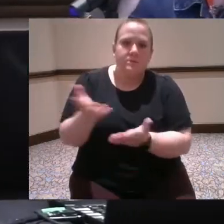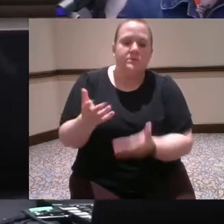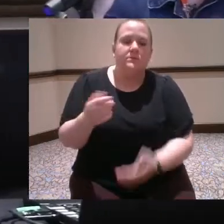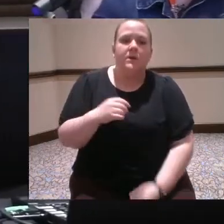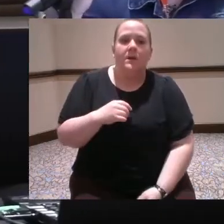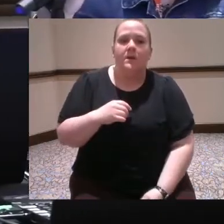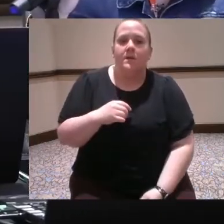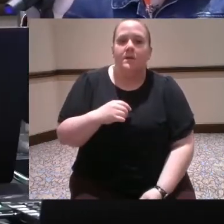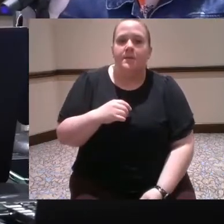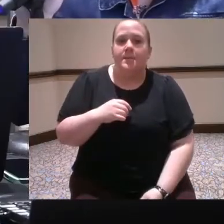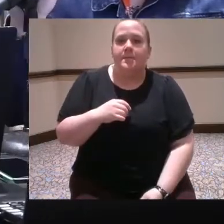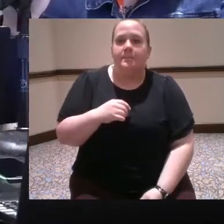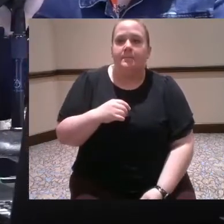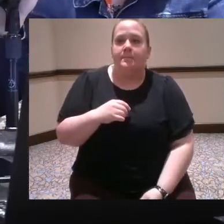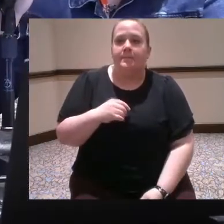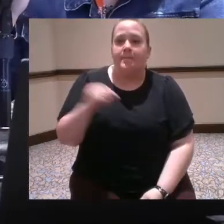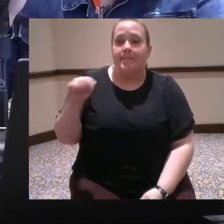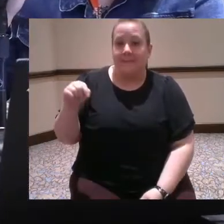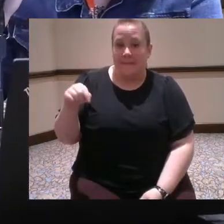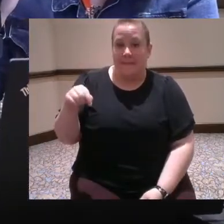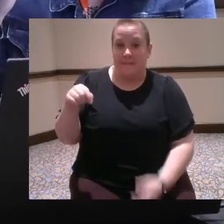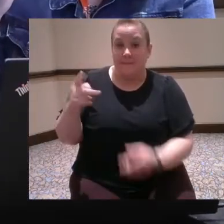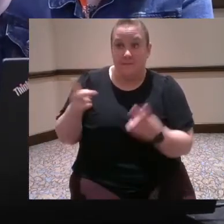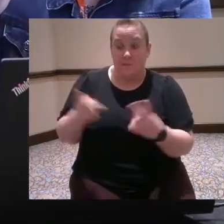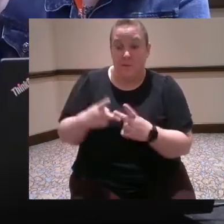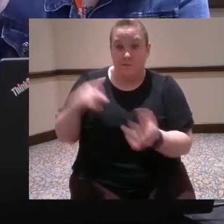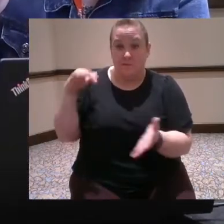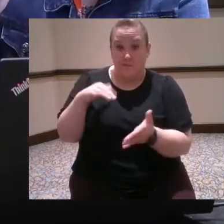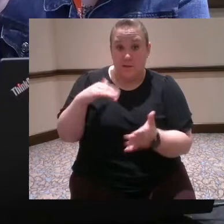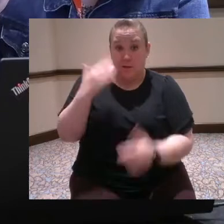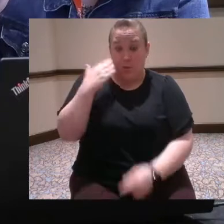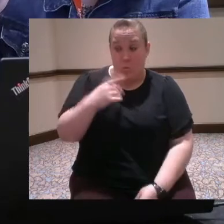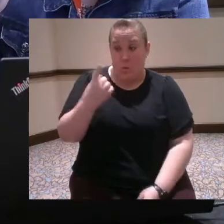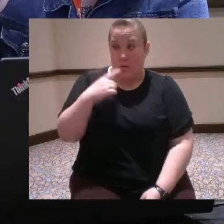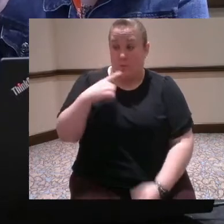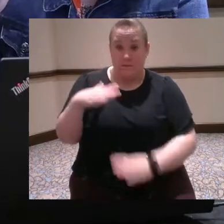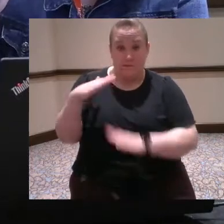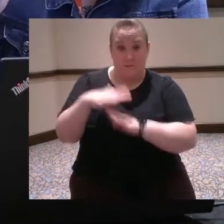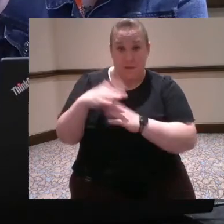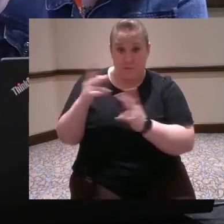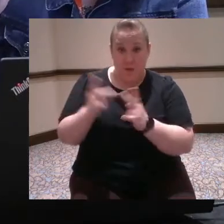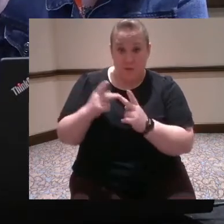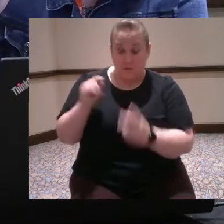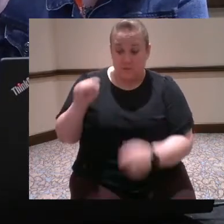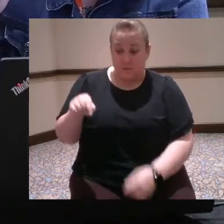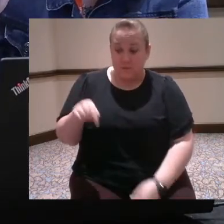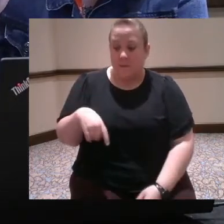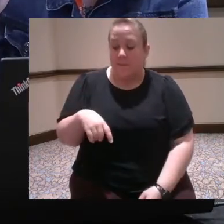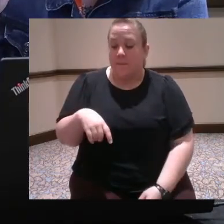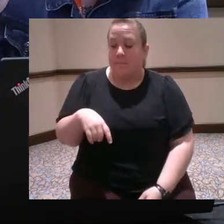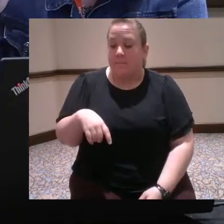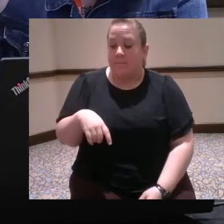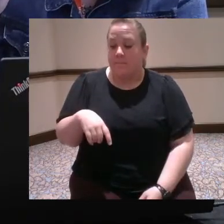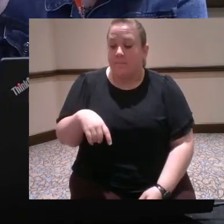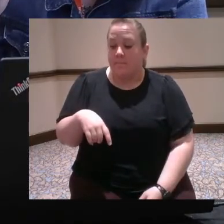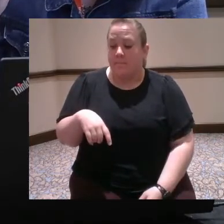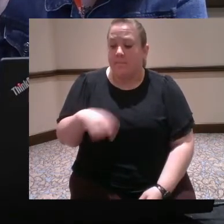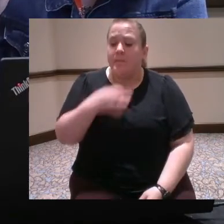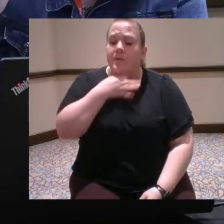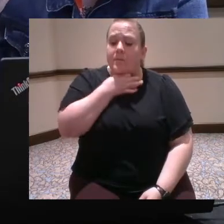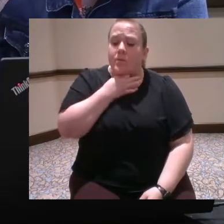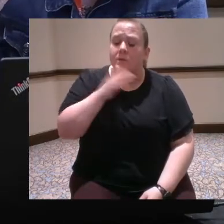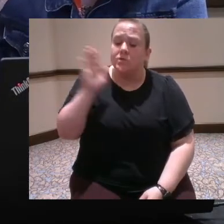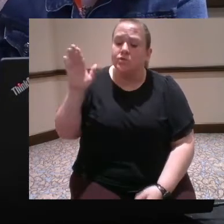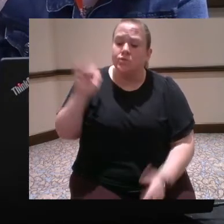and like this is the place to study or one of the places to study. I'm curious, you know, how